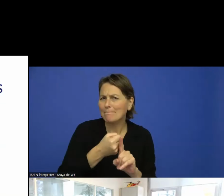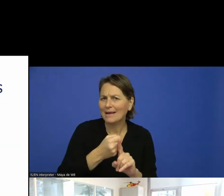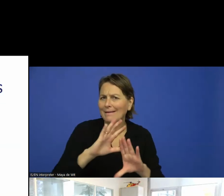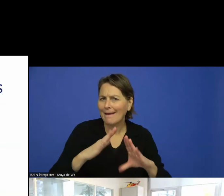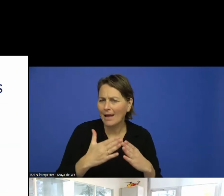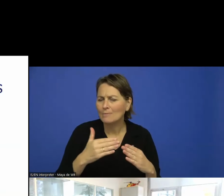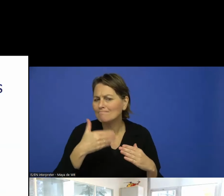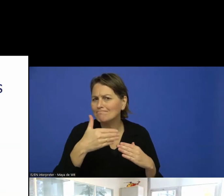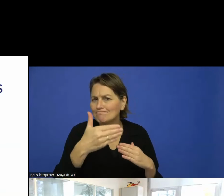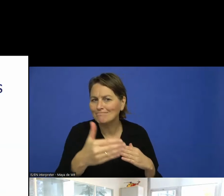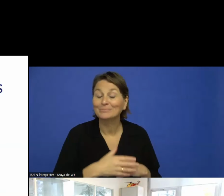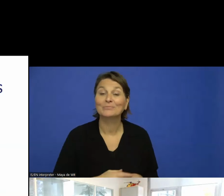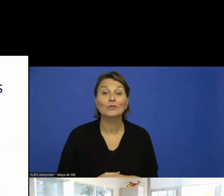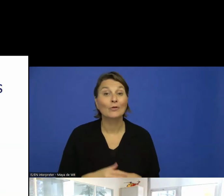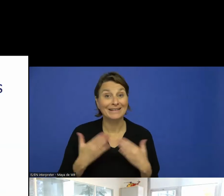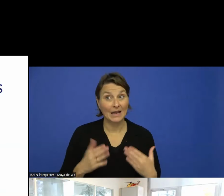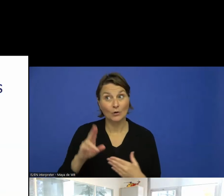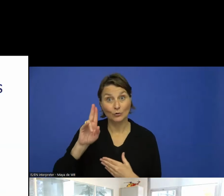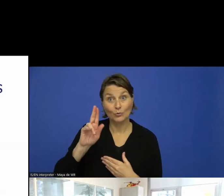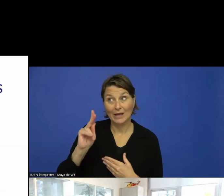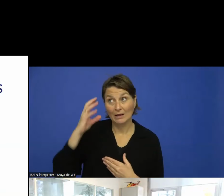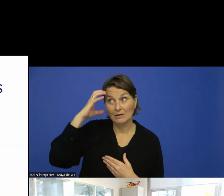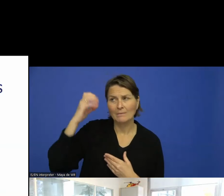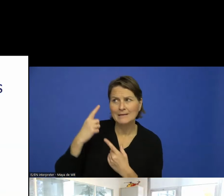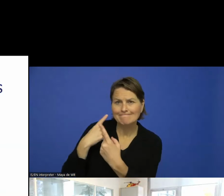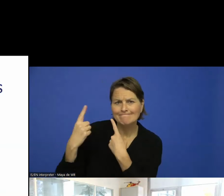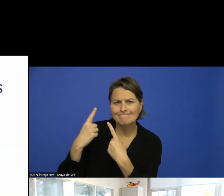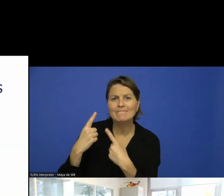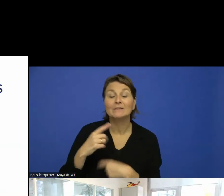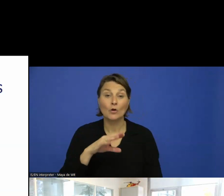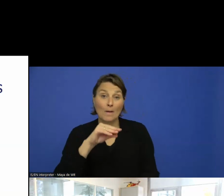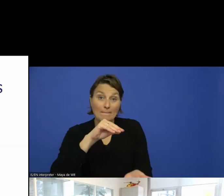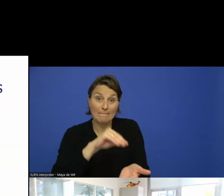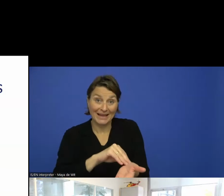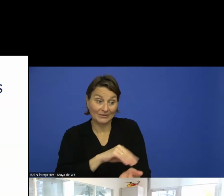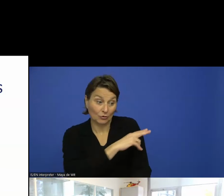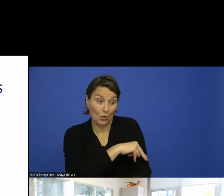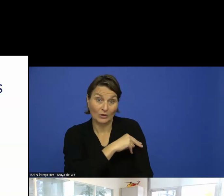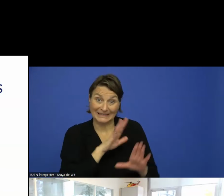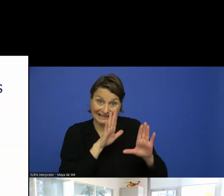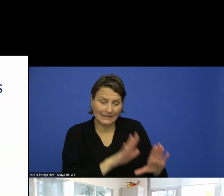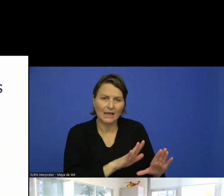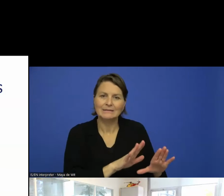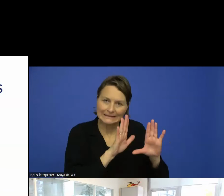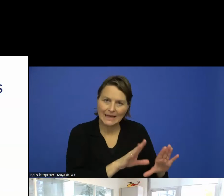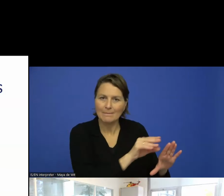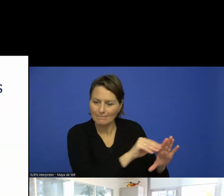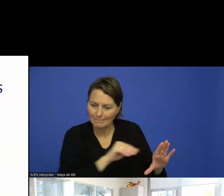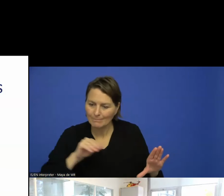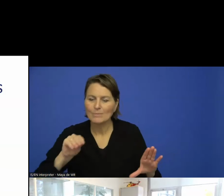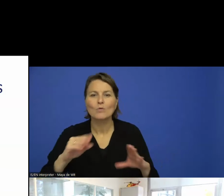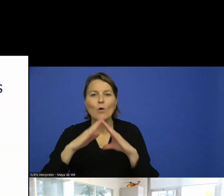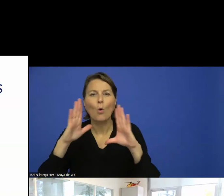with the government in the UK, looking at how we get patients from the hospital back into home. How do we make fundamentally that a